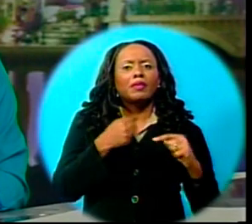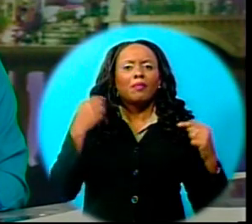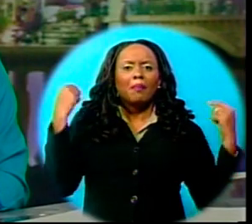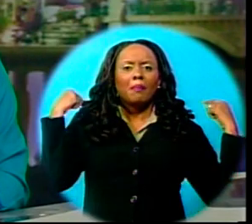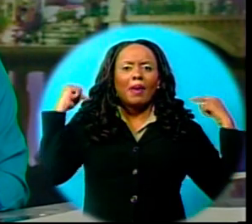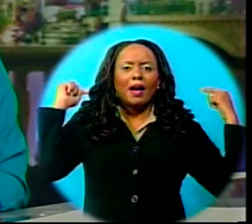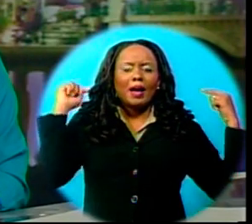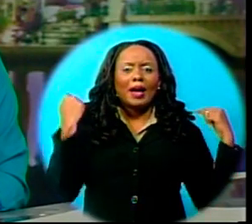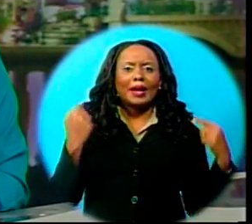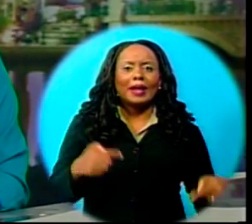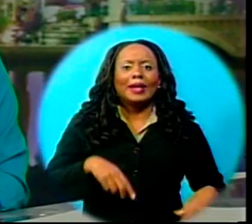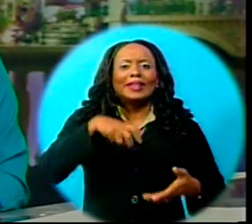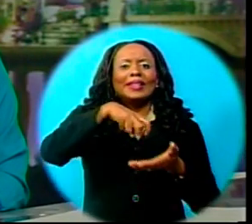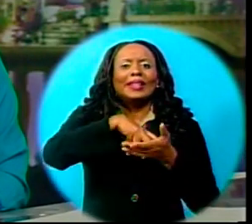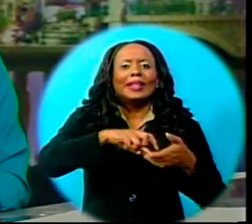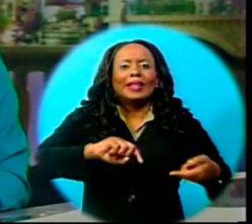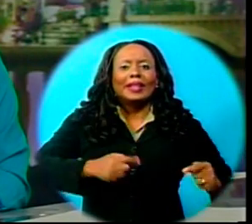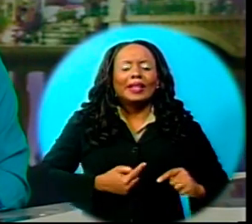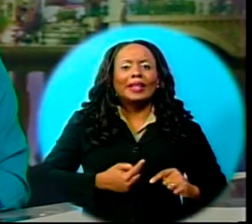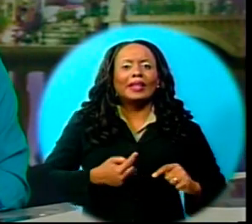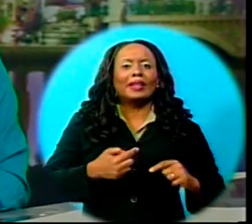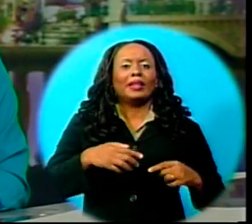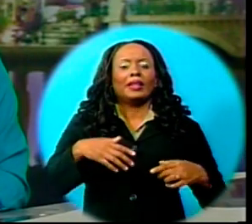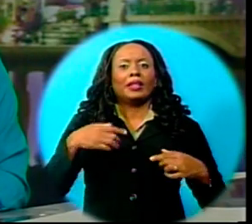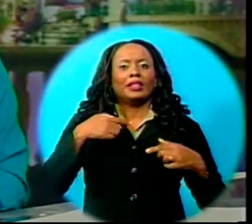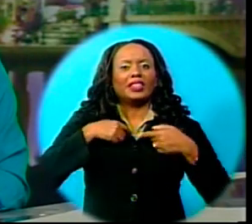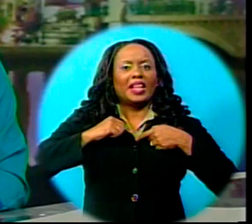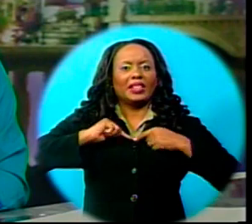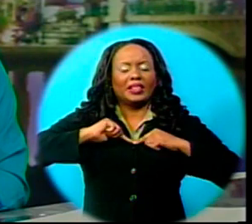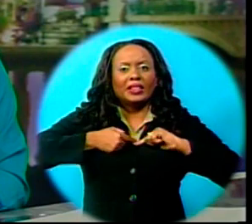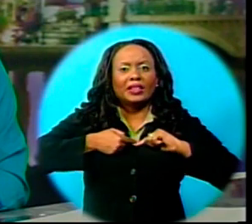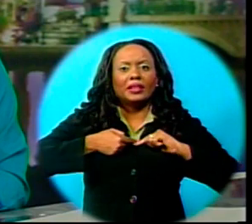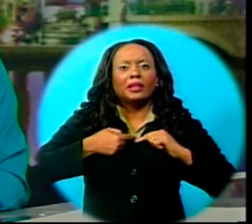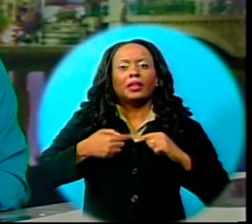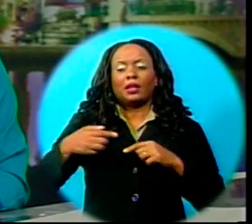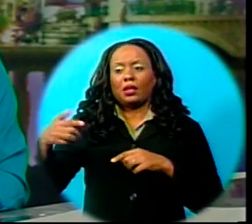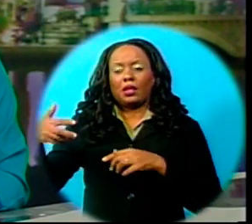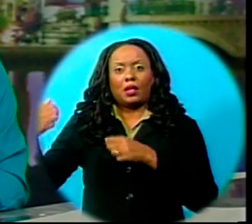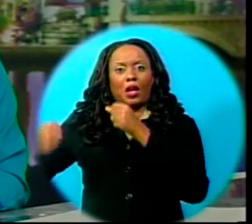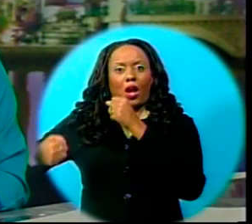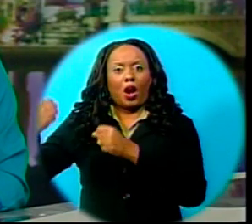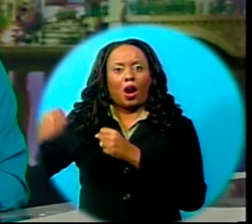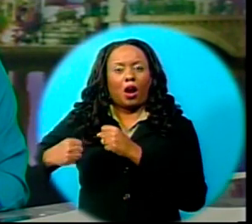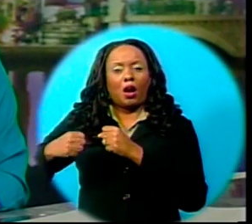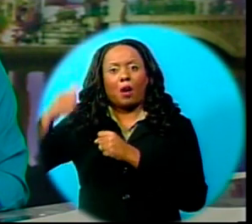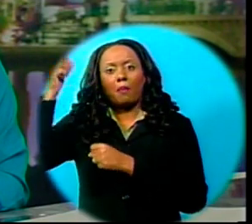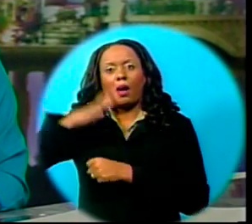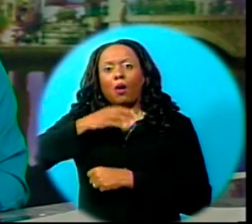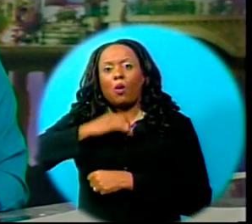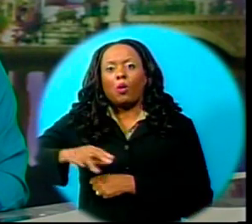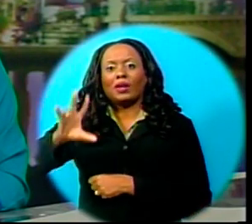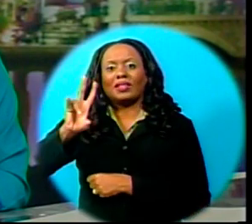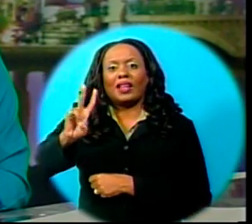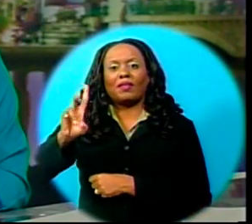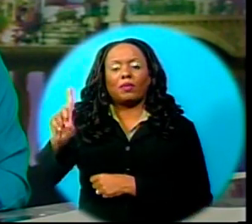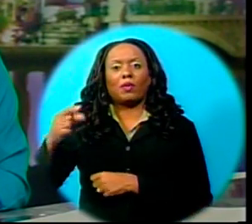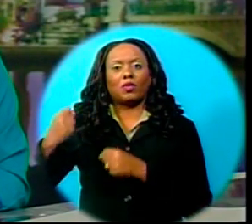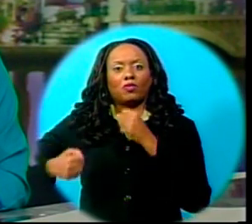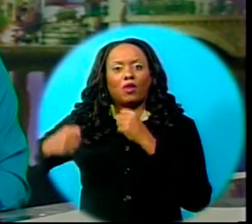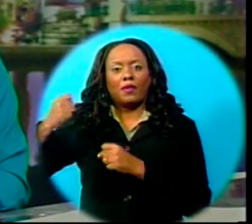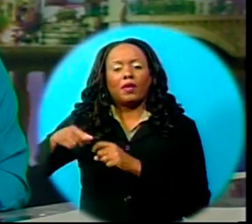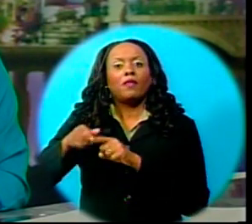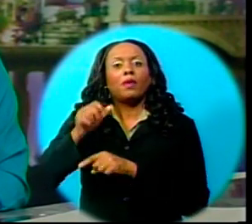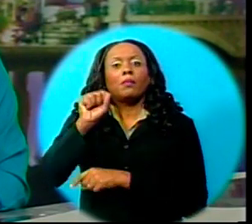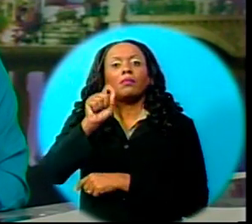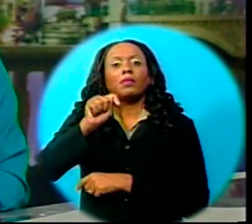knee, hand, and chest pains. The car was driven by 71-year-old Alvin Mason of Churchview, St. John. He complained